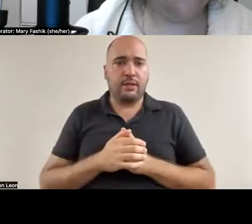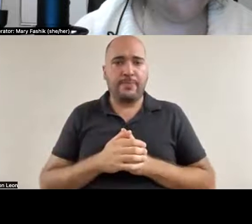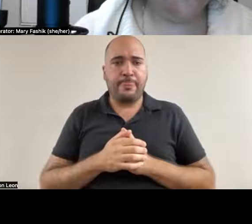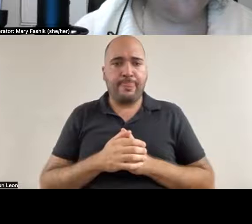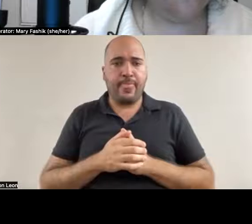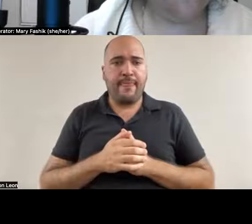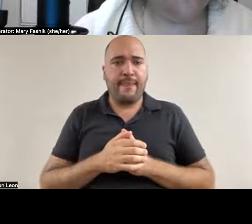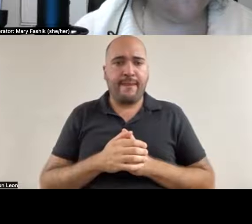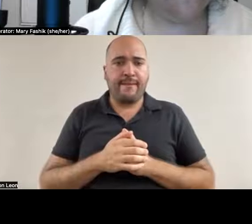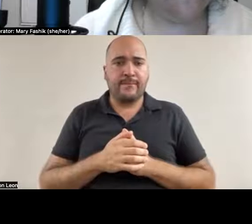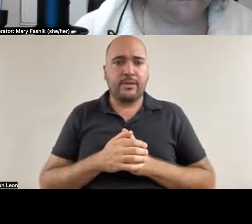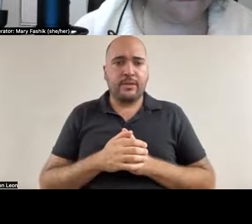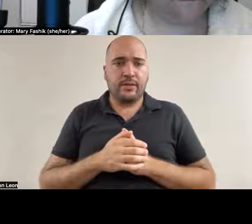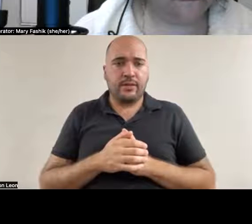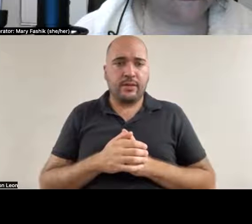Besides